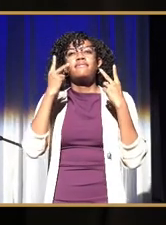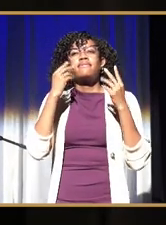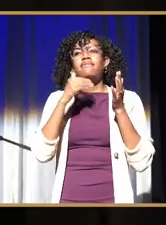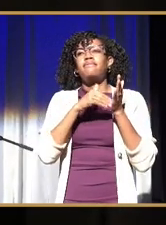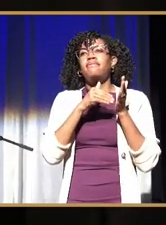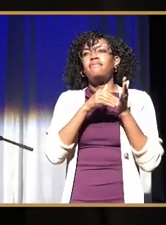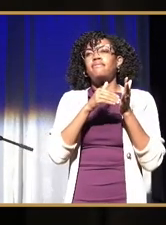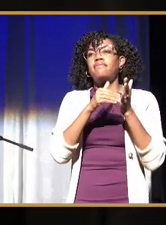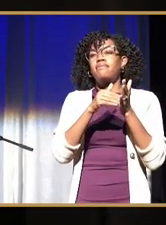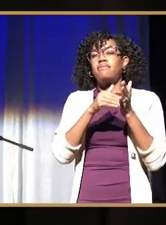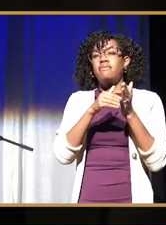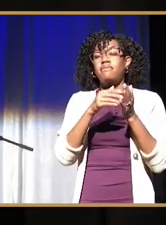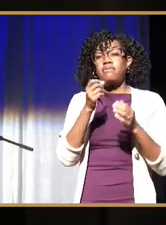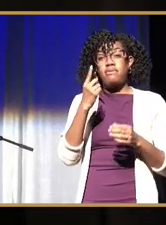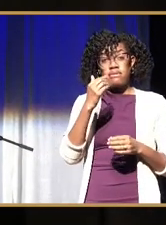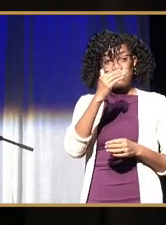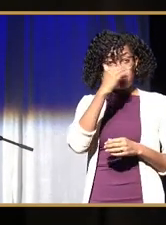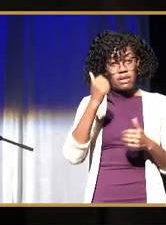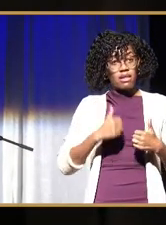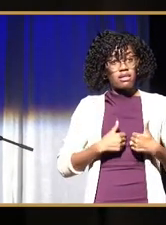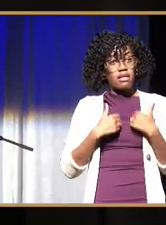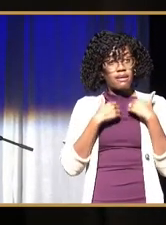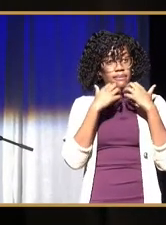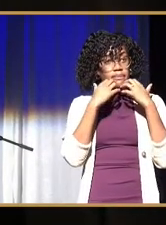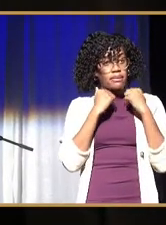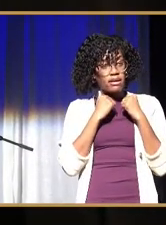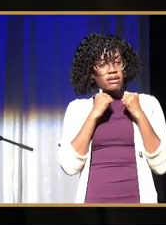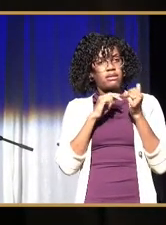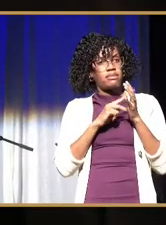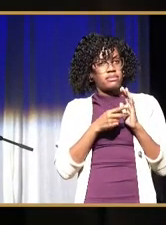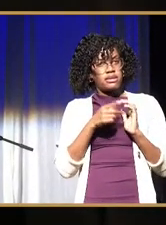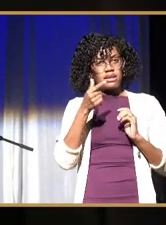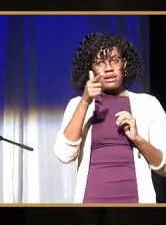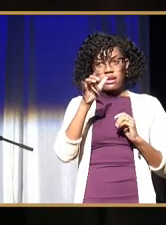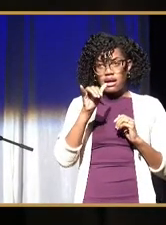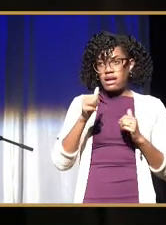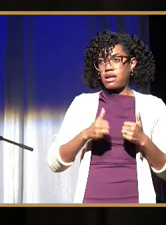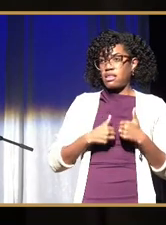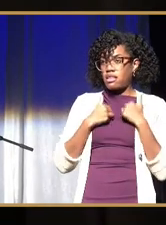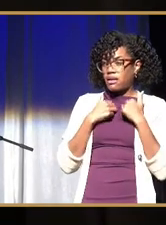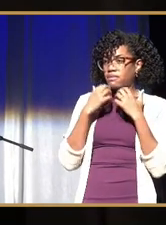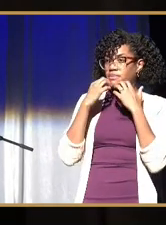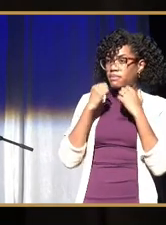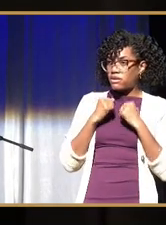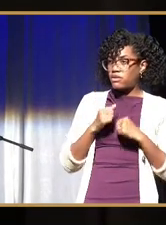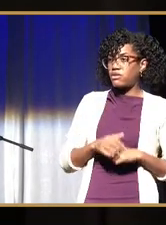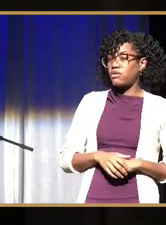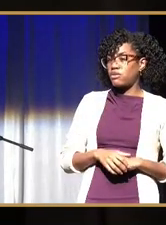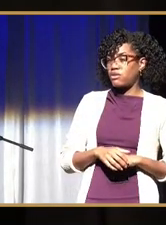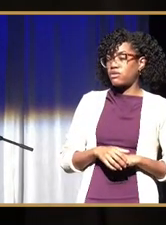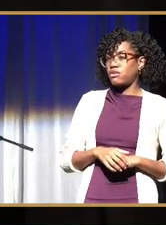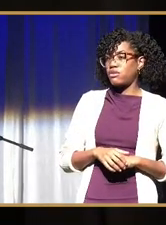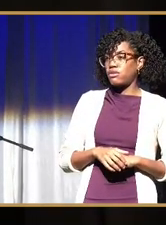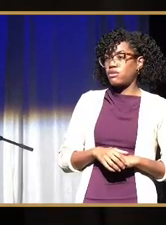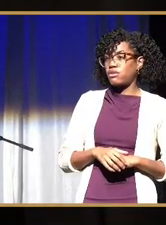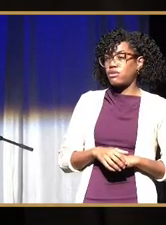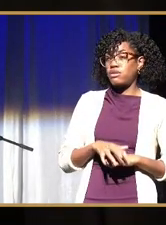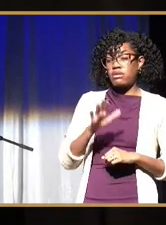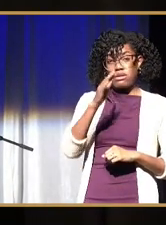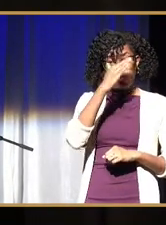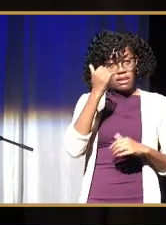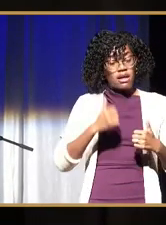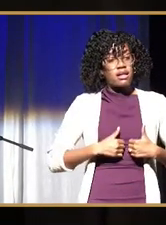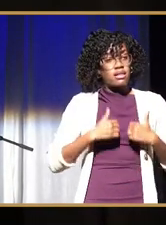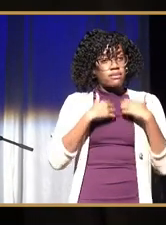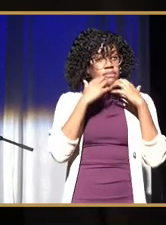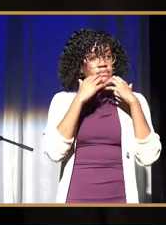And if Black lives matter, then gay lives matter. If black